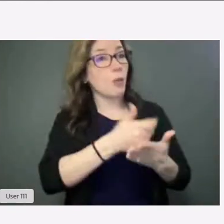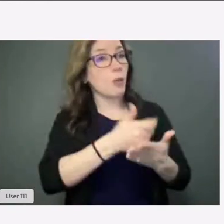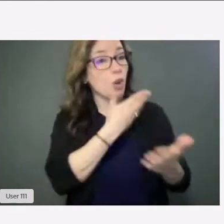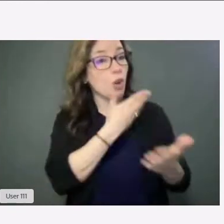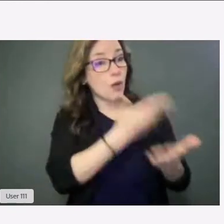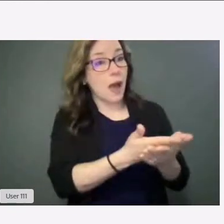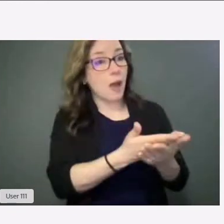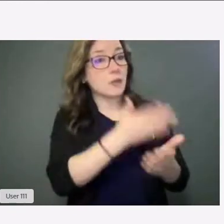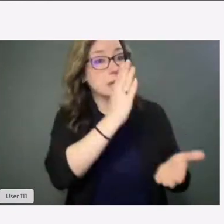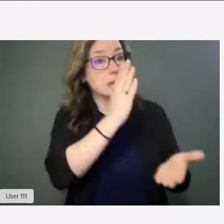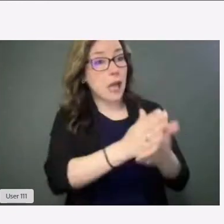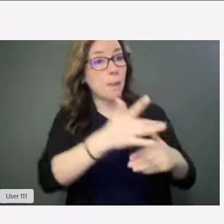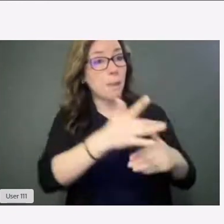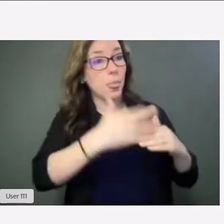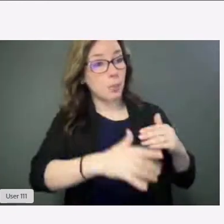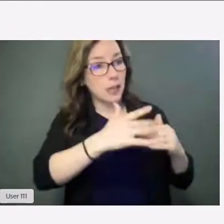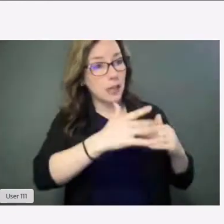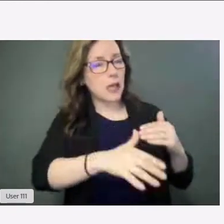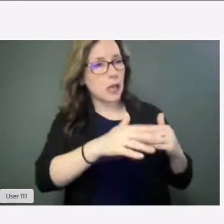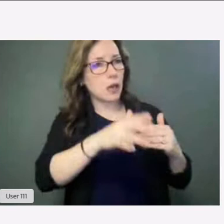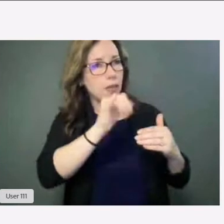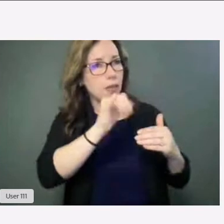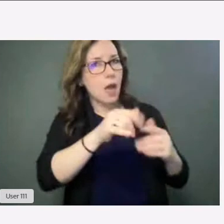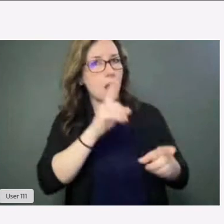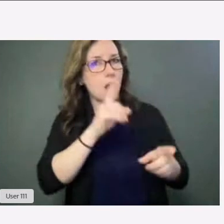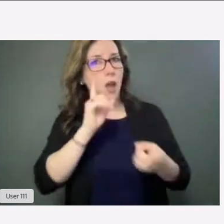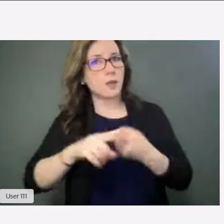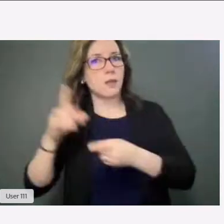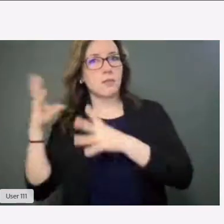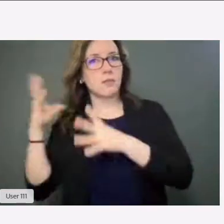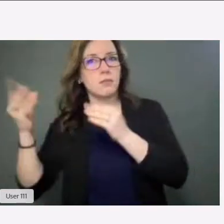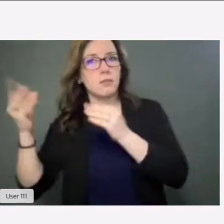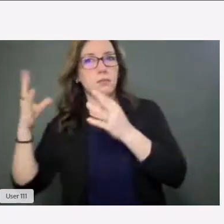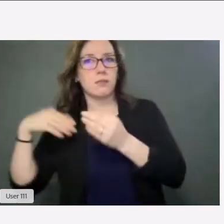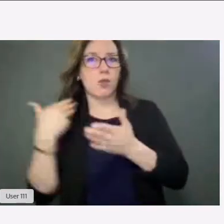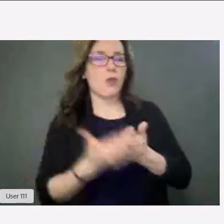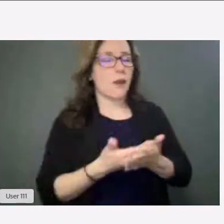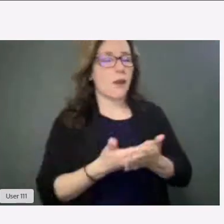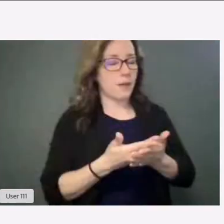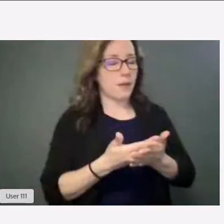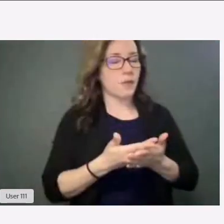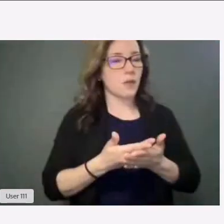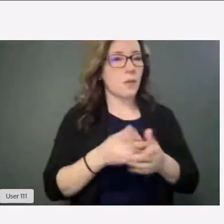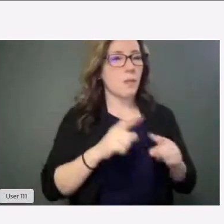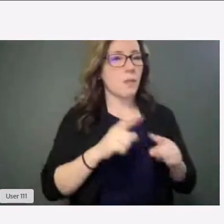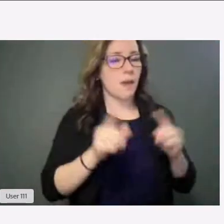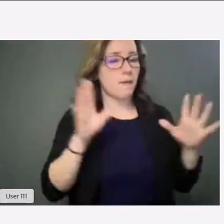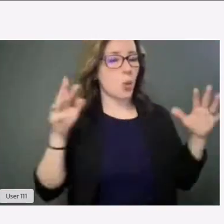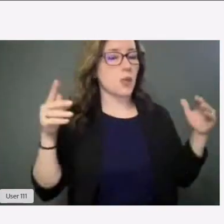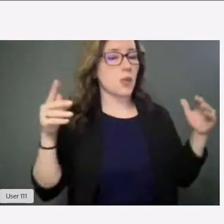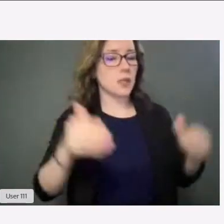things. Really more focused on how do you, you know,